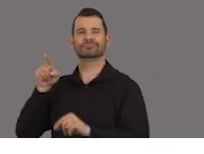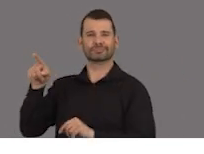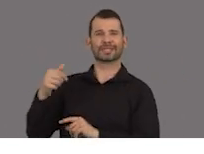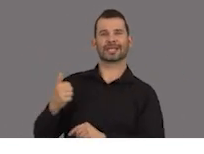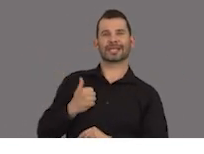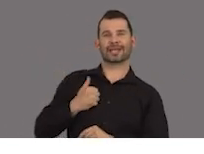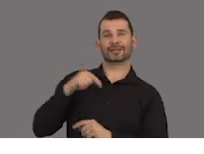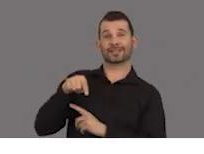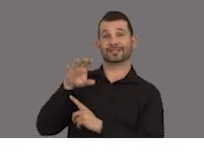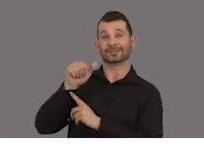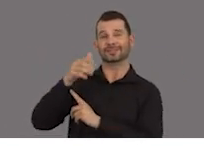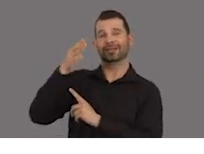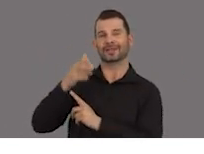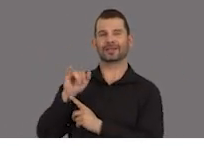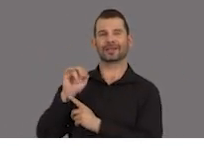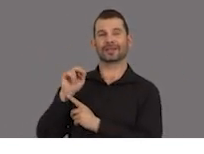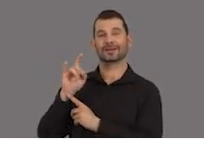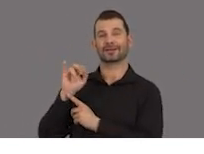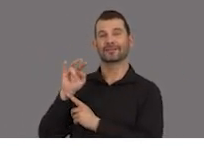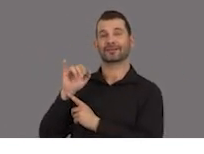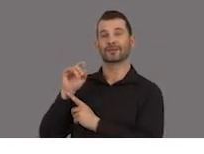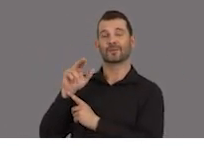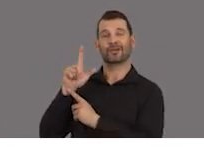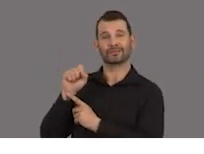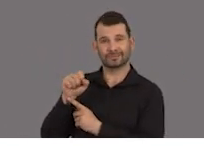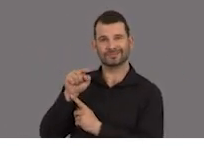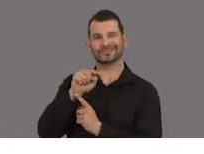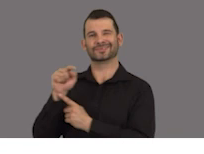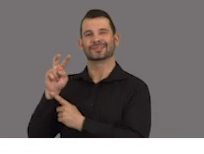Gallery at